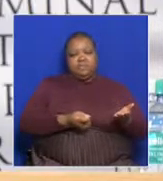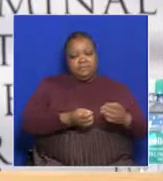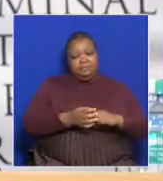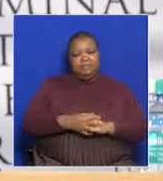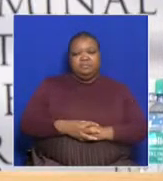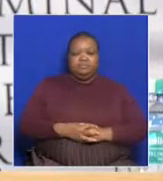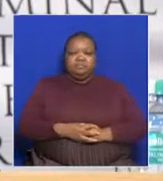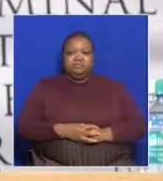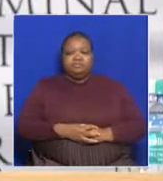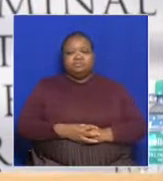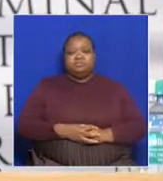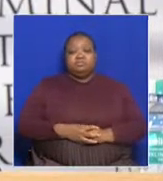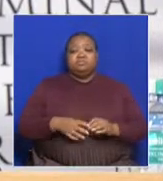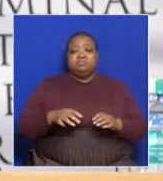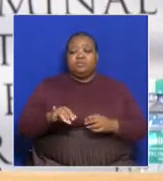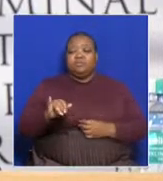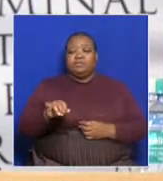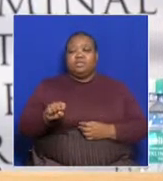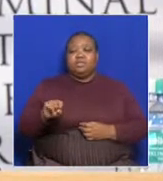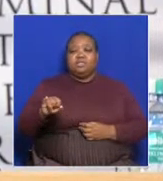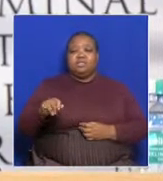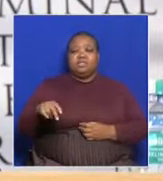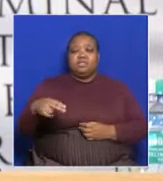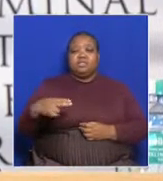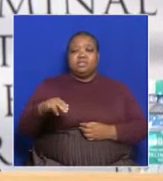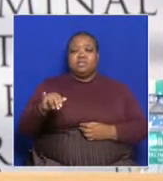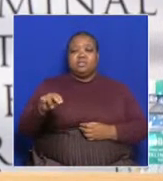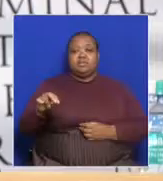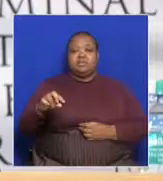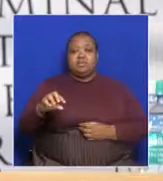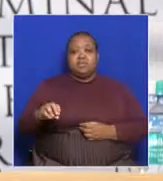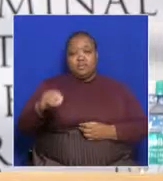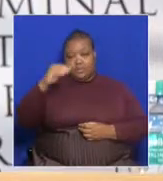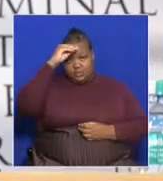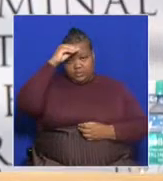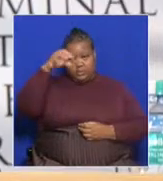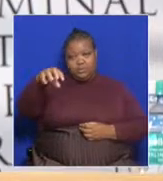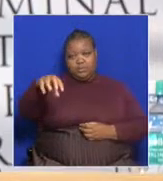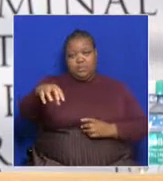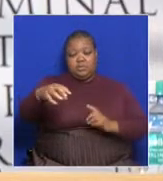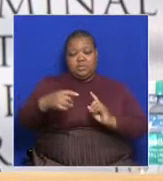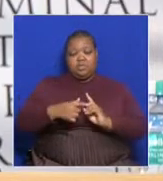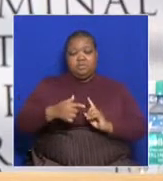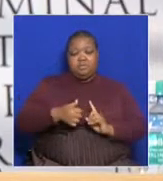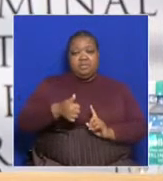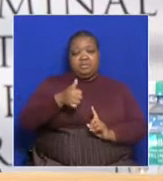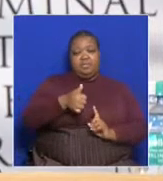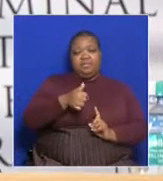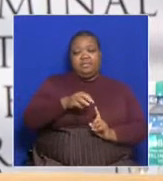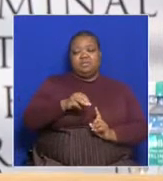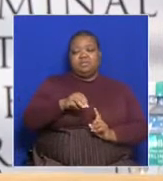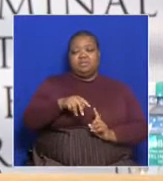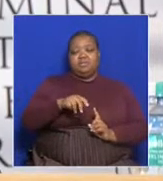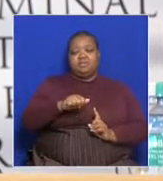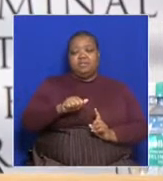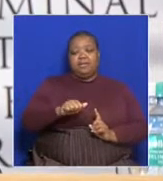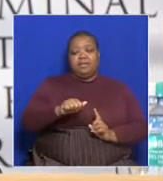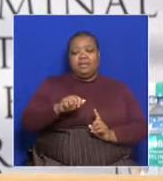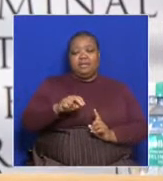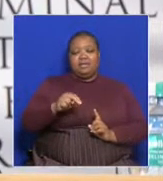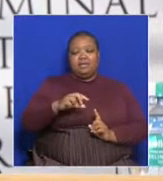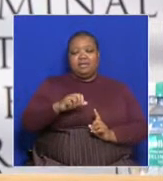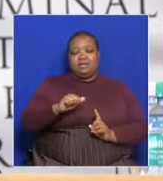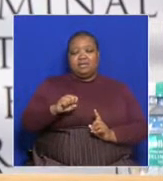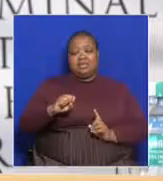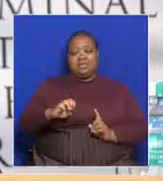Isipingo police station, when Warrant Officer Mpangase booked in the exhibits, he also